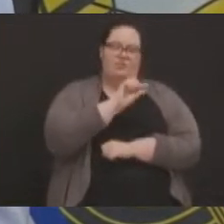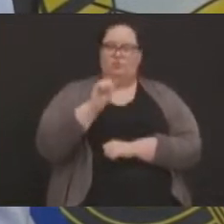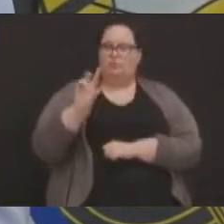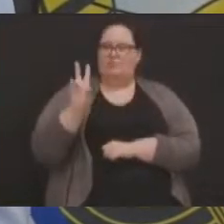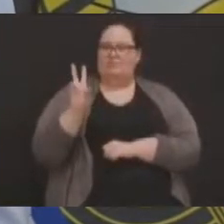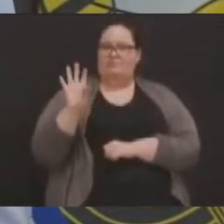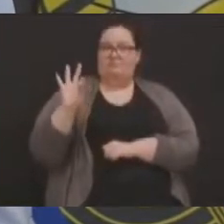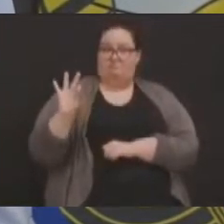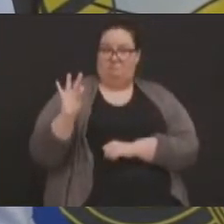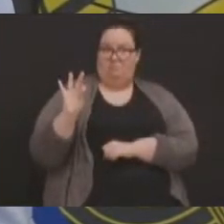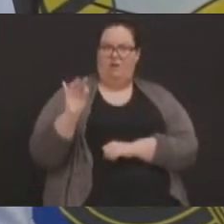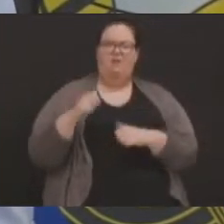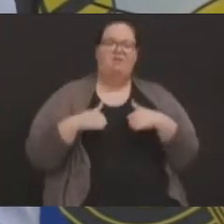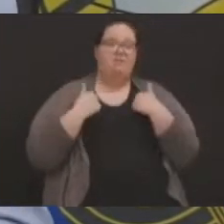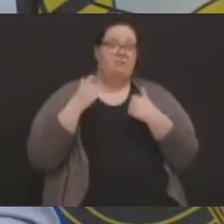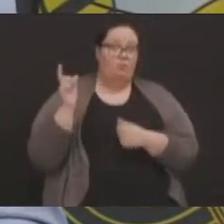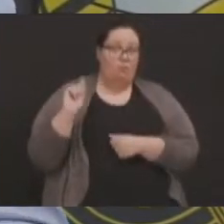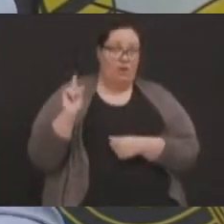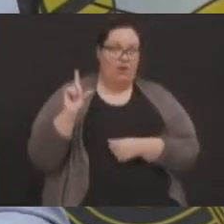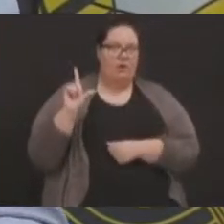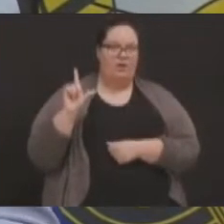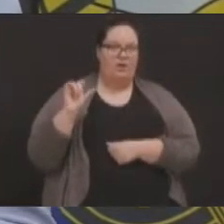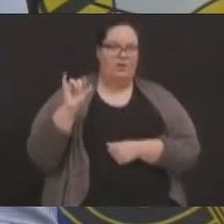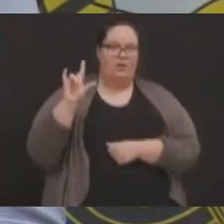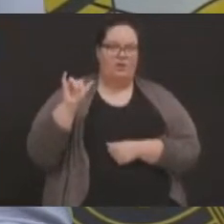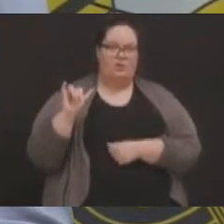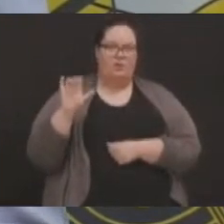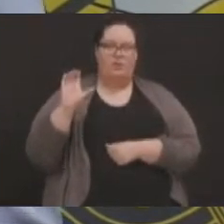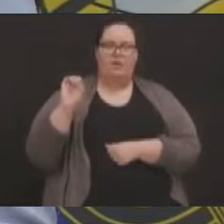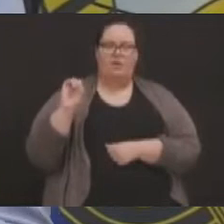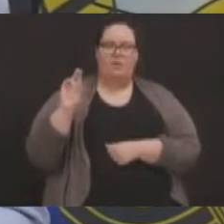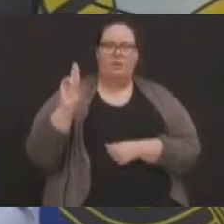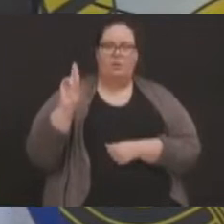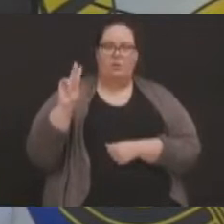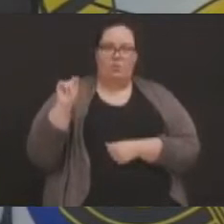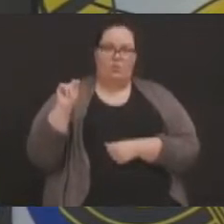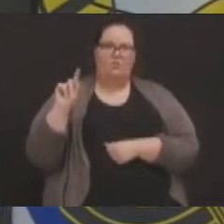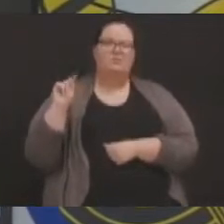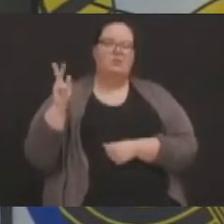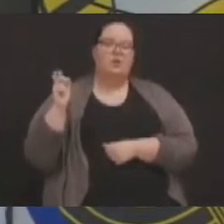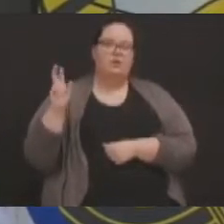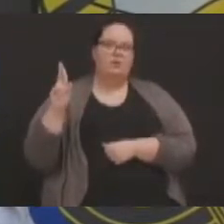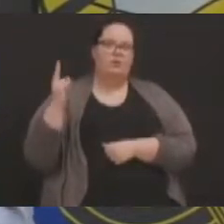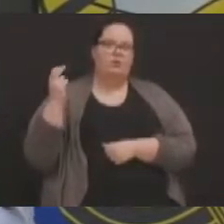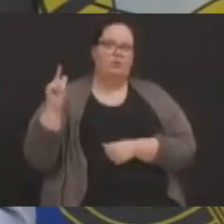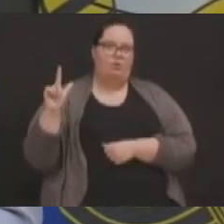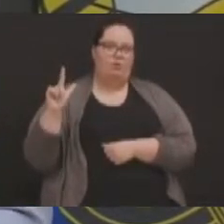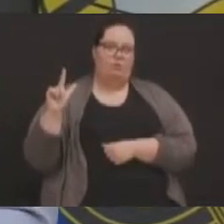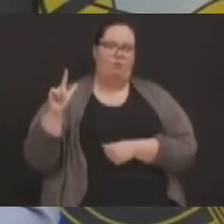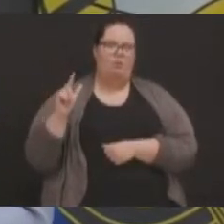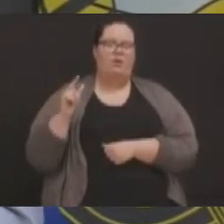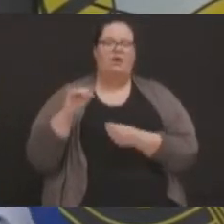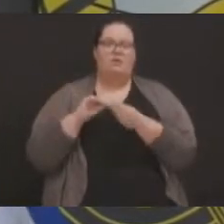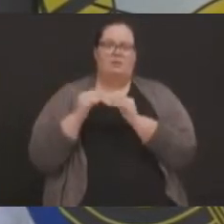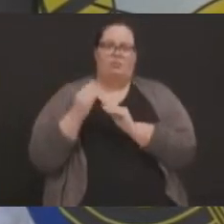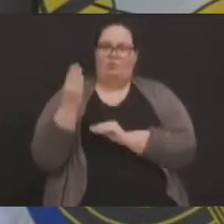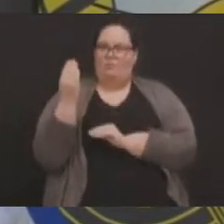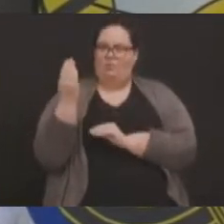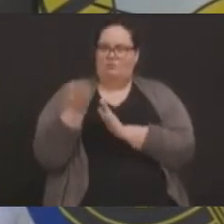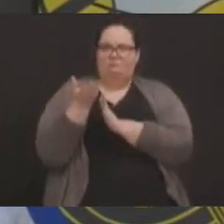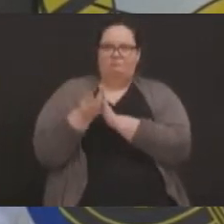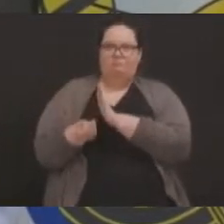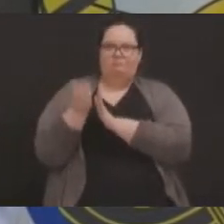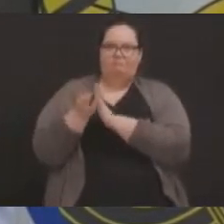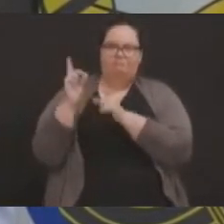Brunswicker since the pandemic began. And what I just said in French was that I know that people are tired. People are tired of